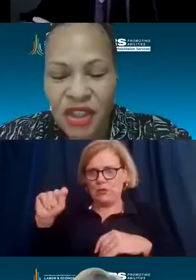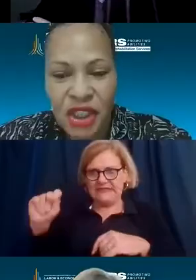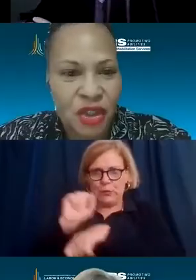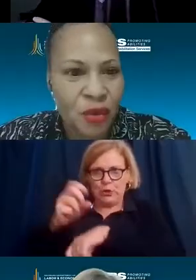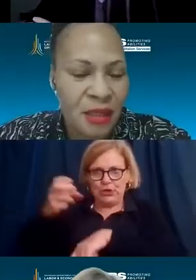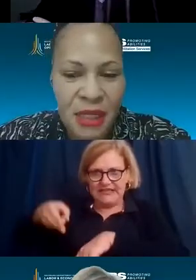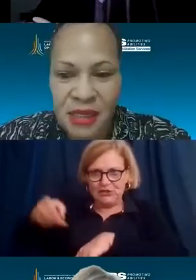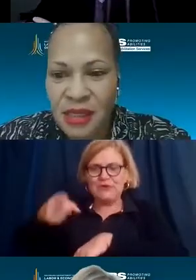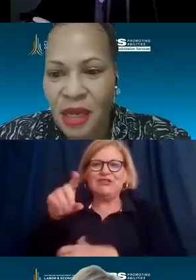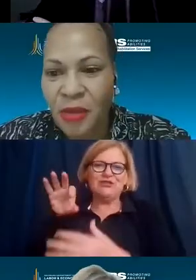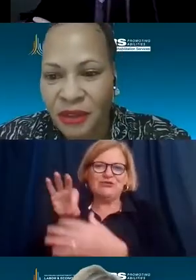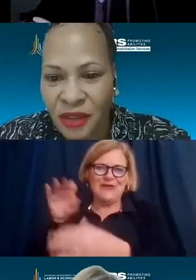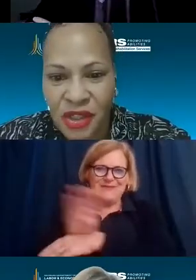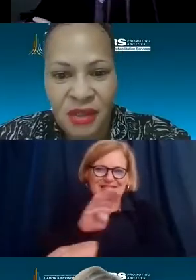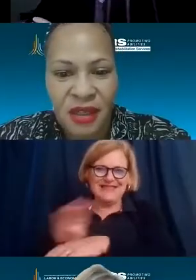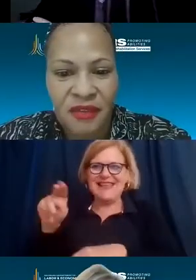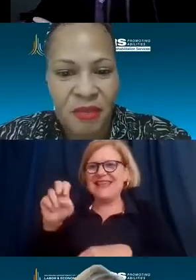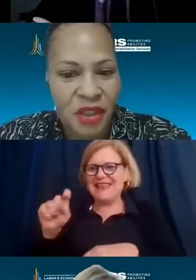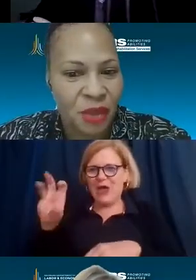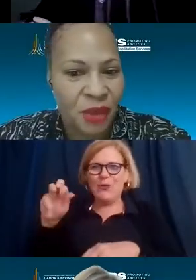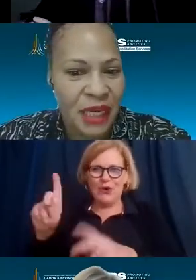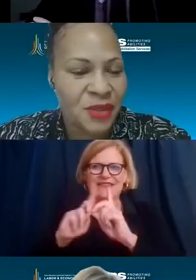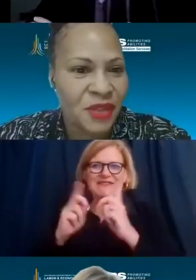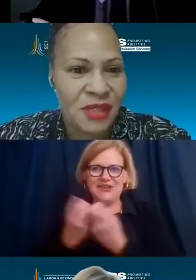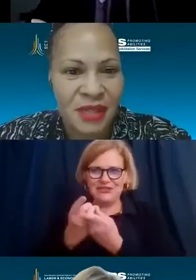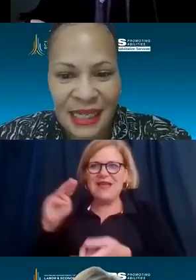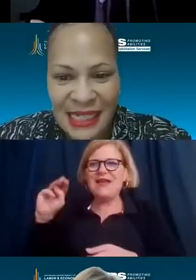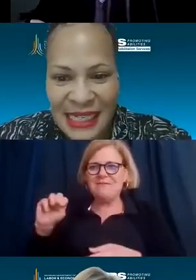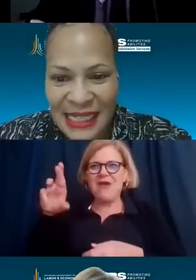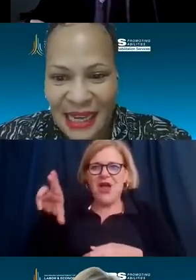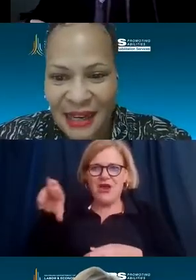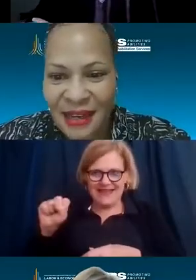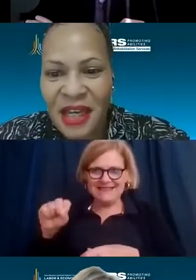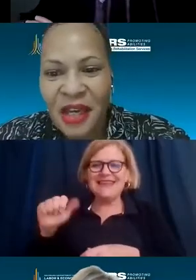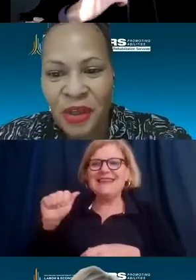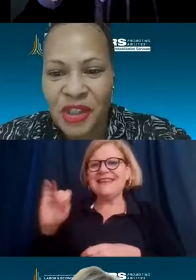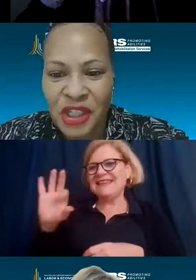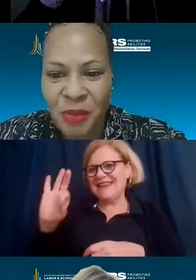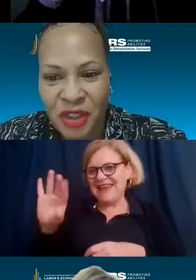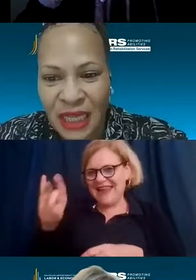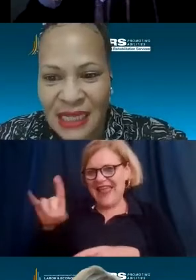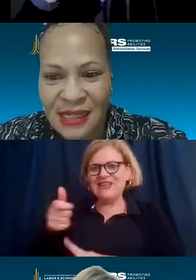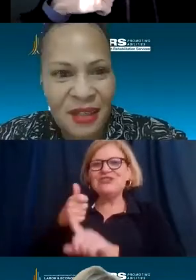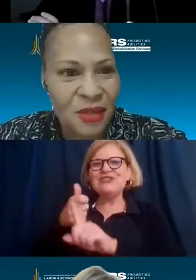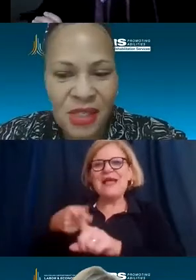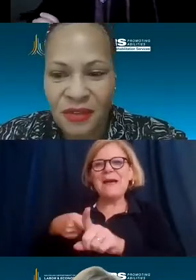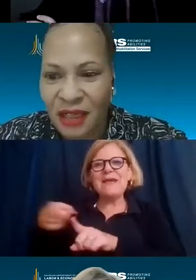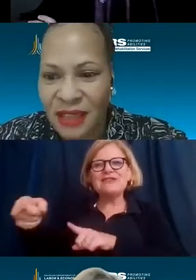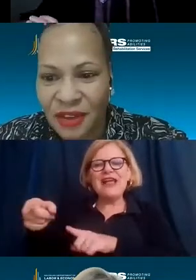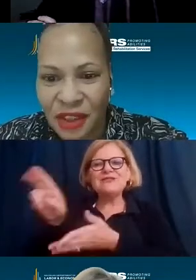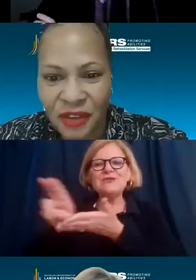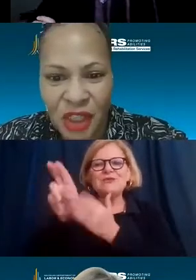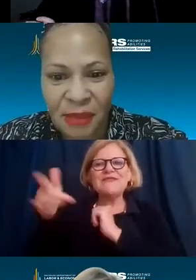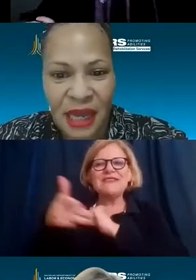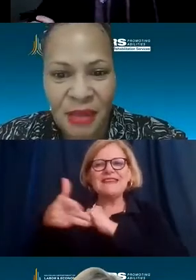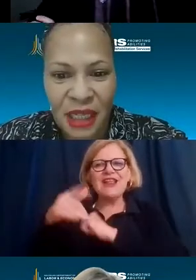history, she joined the Business Network Division of Michigan Rehab Services in 1998, where she specializes in the use of